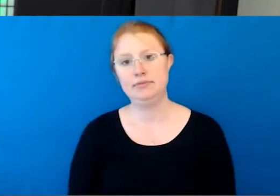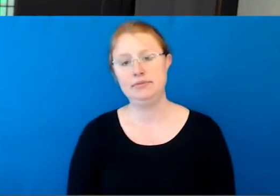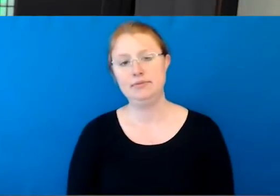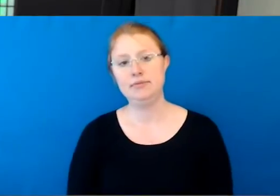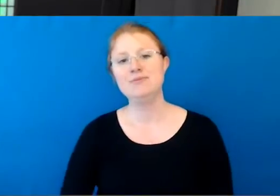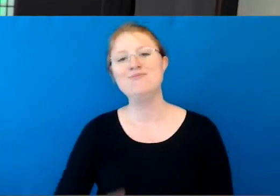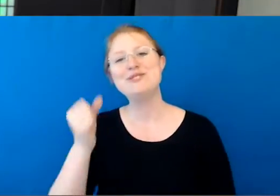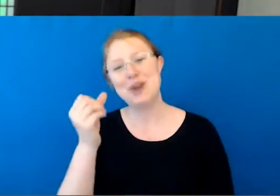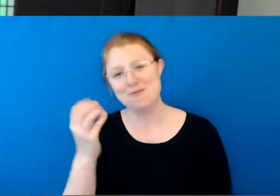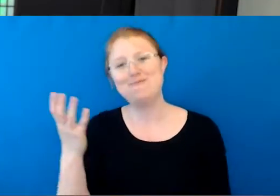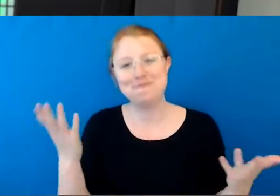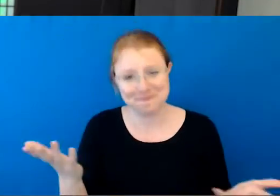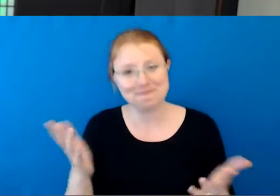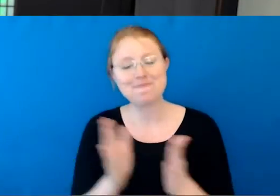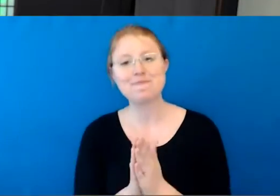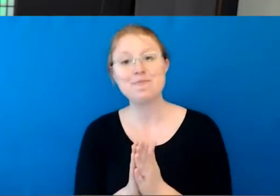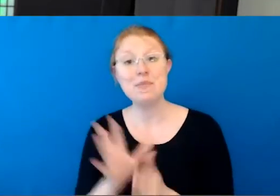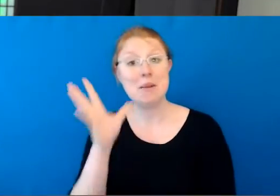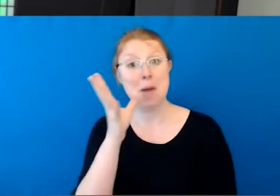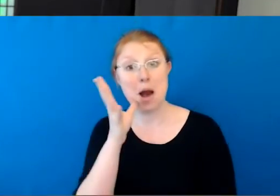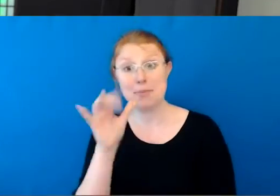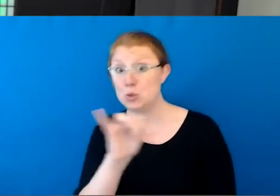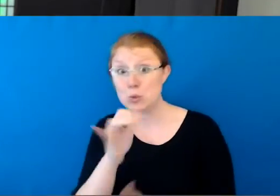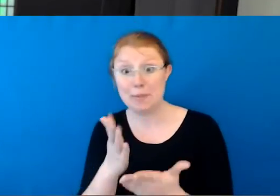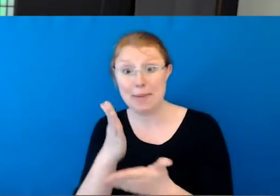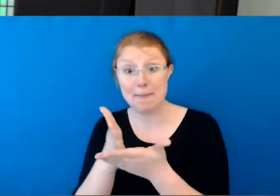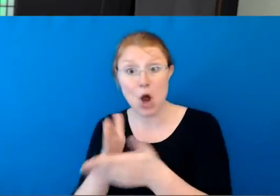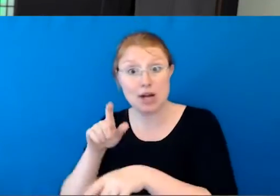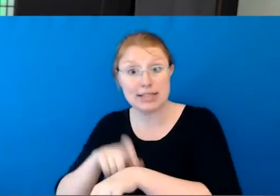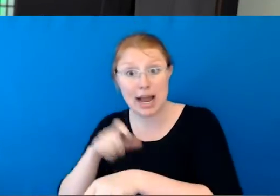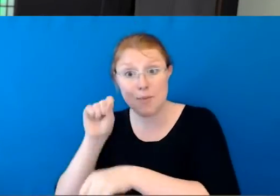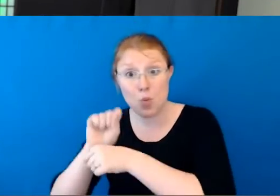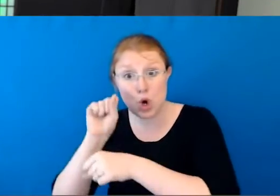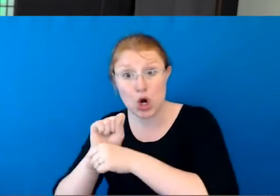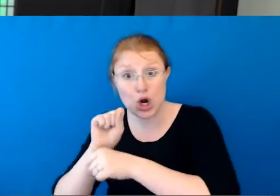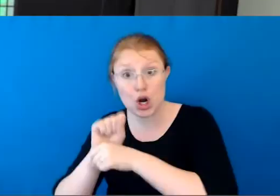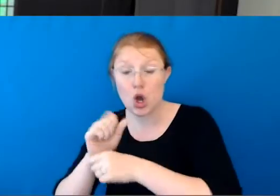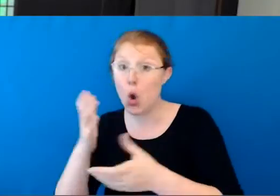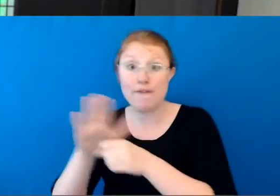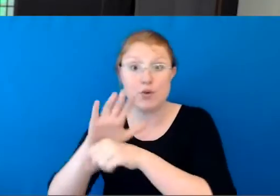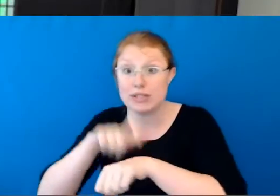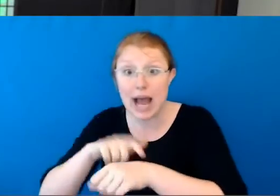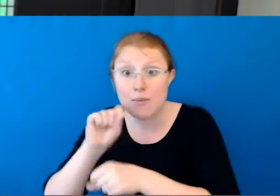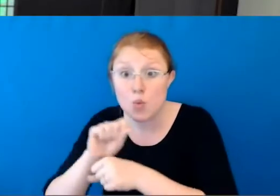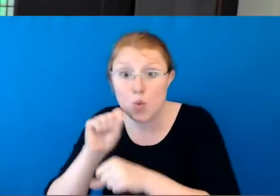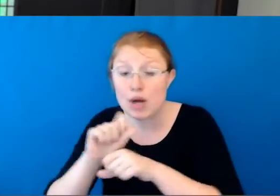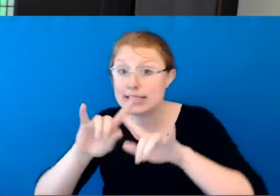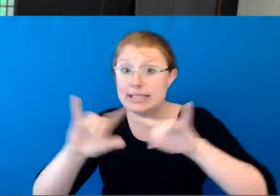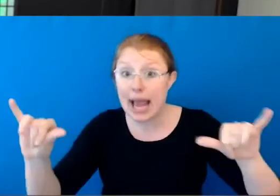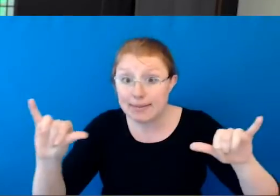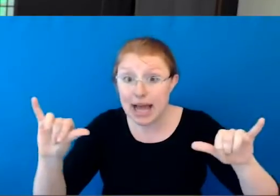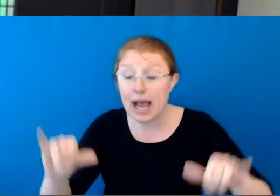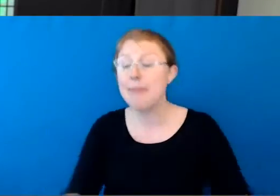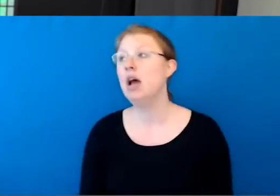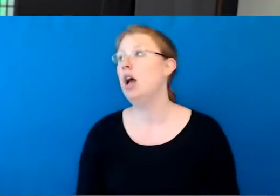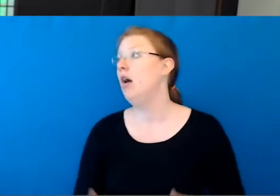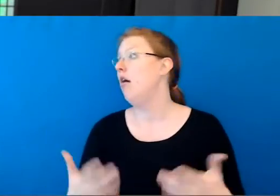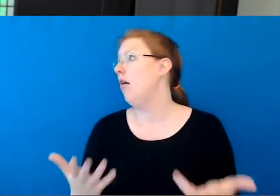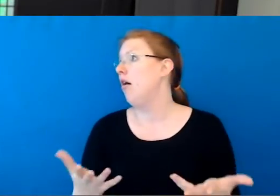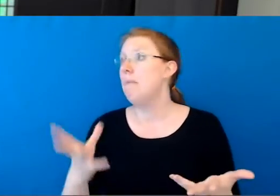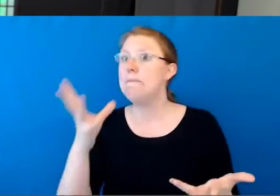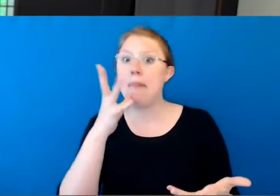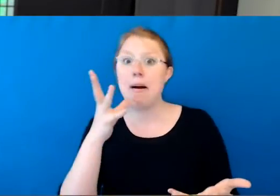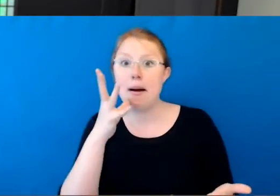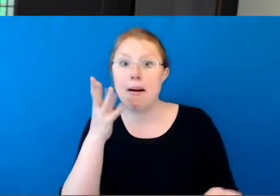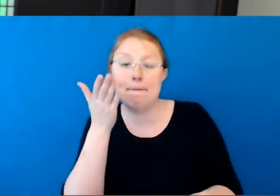working and constantly making sure that those that she loves are cared for, protected, and provided for in